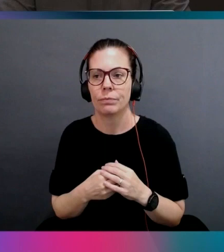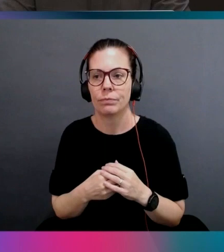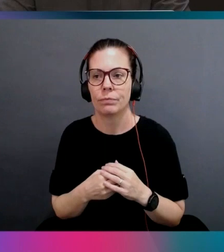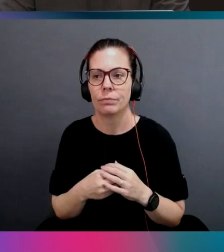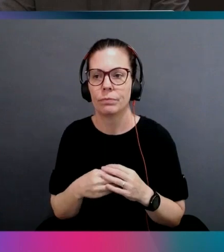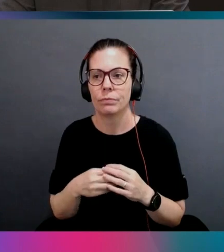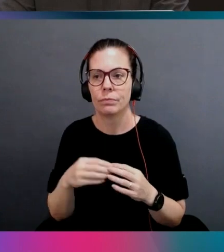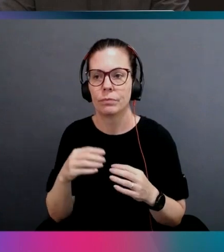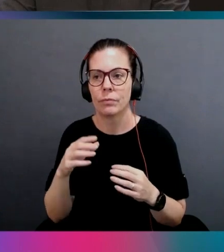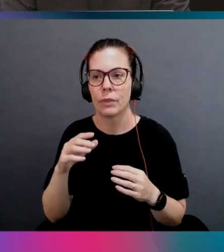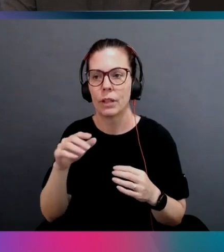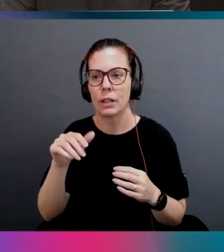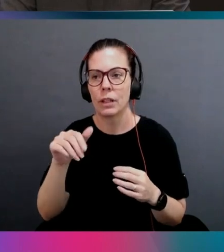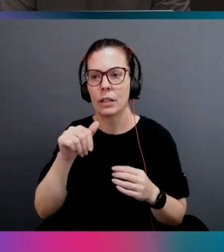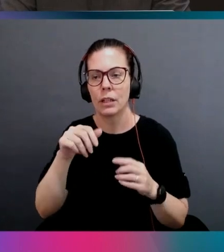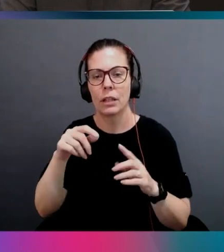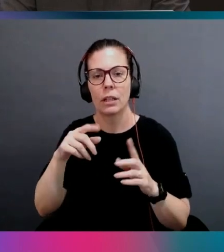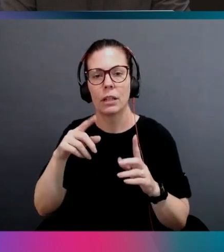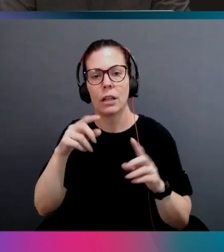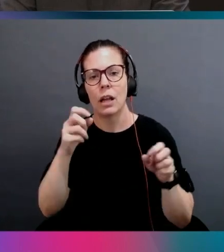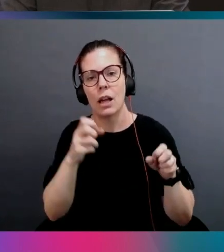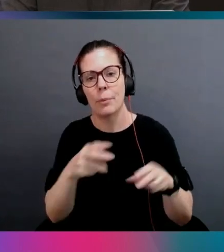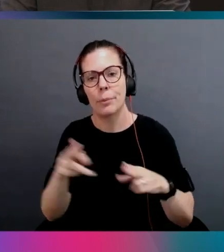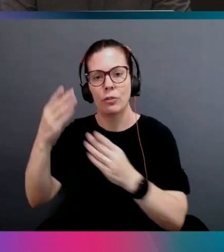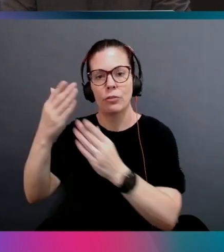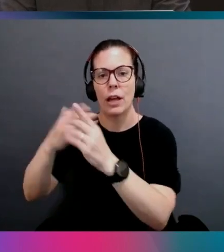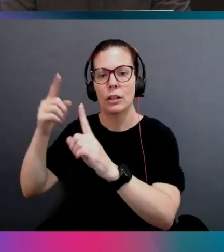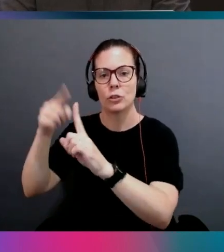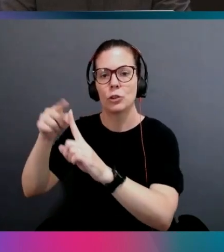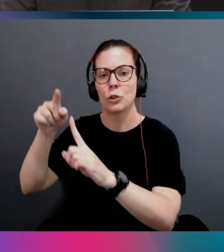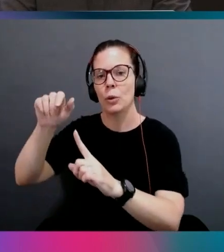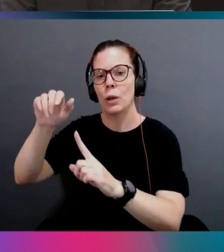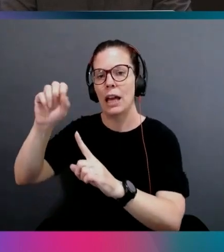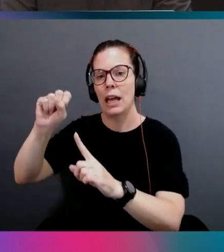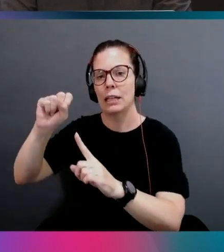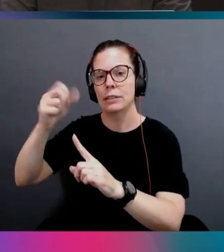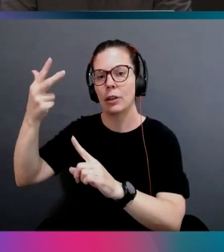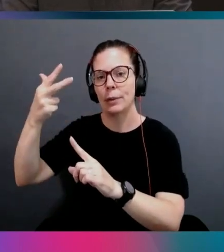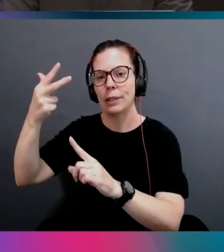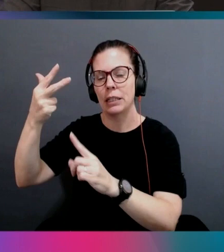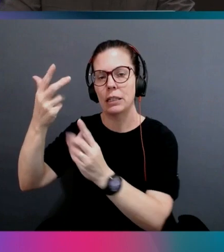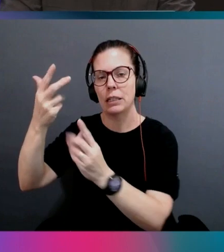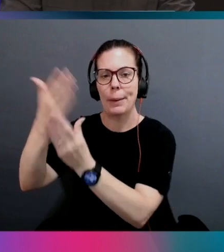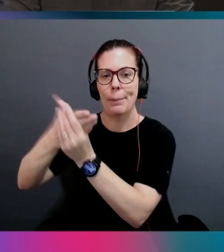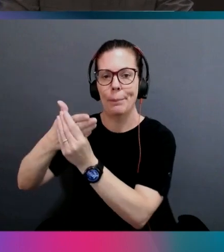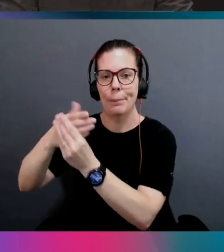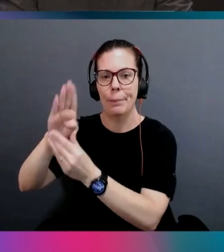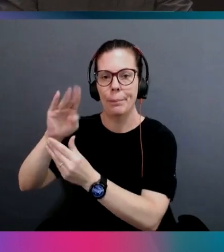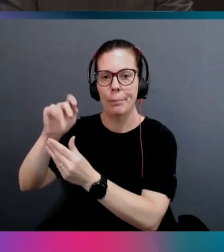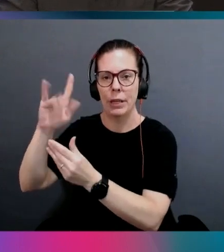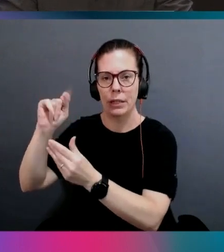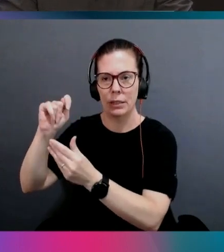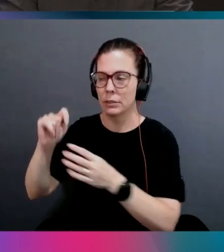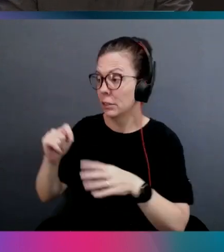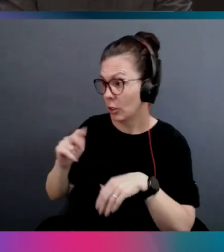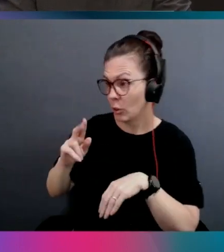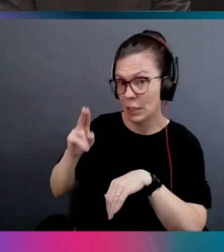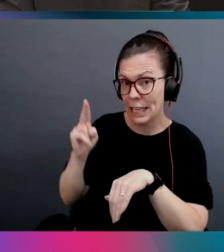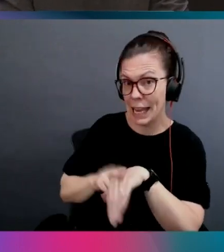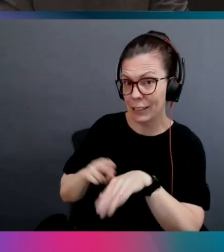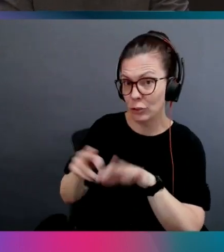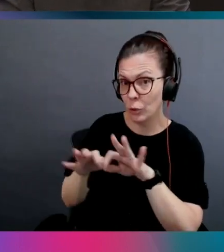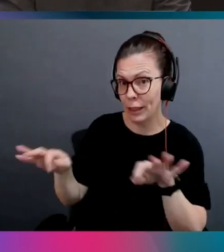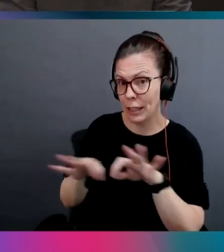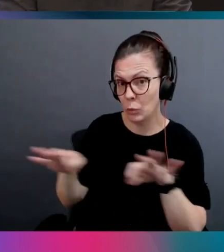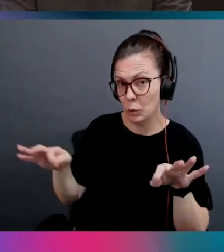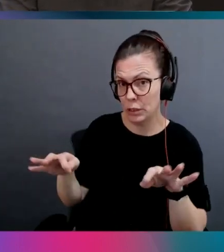an S3 bucket, right? Now, as So I it's hit, just natural language, basically. yeah,